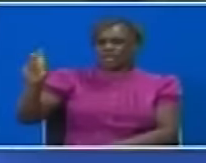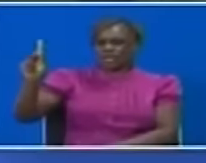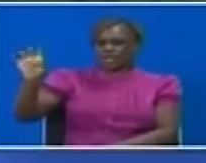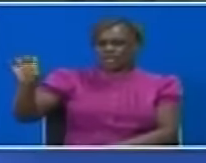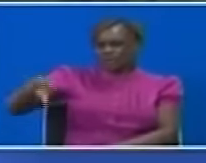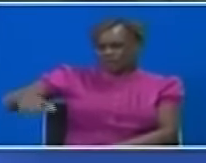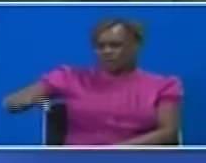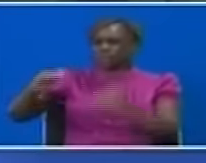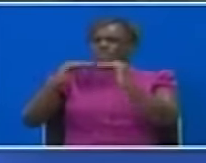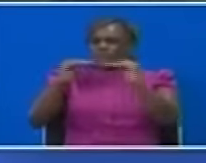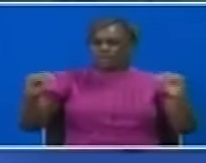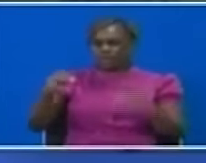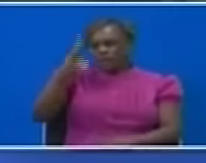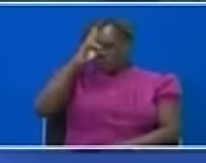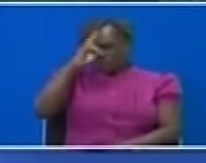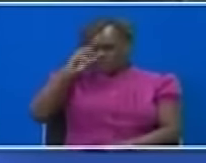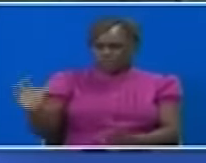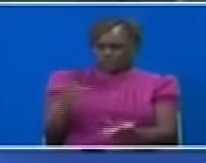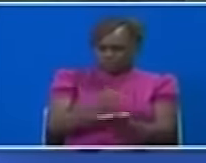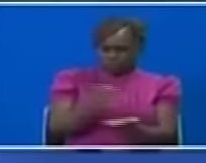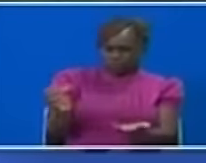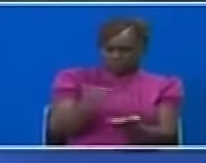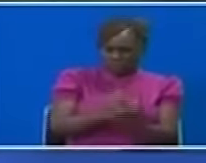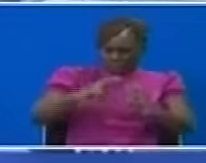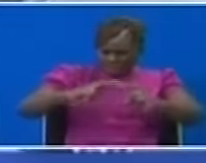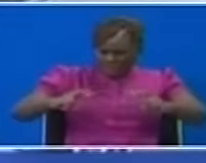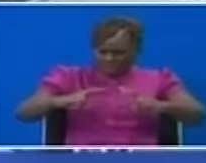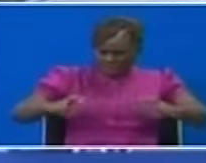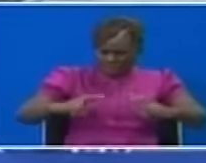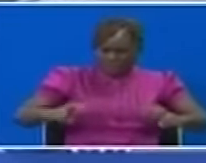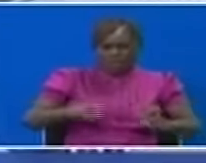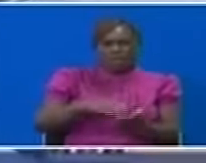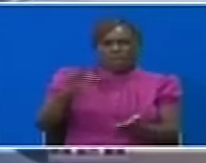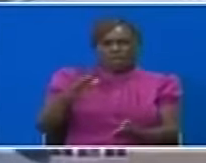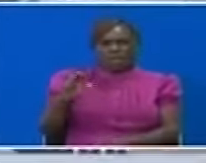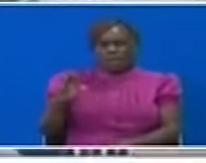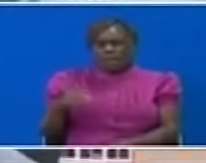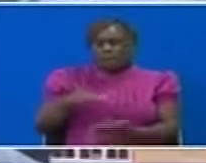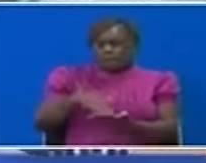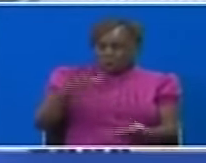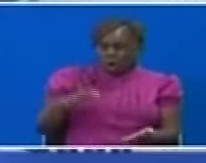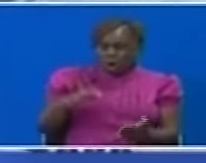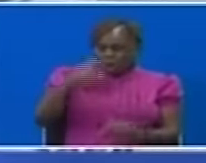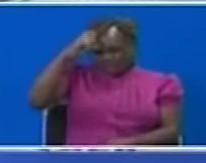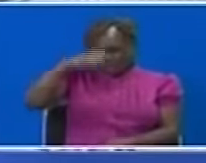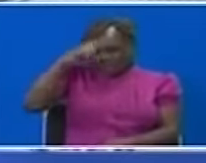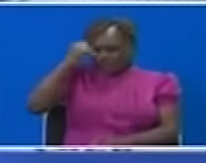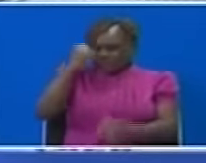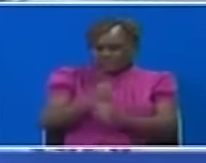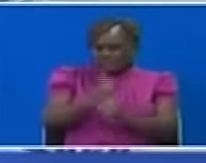level and subject the police recruitment exercise to further scrutiny. More intelligence must be done within the police